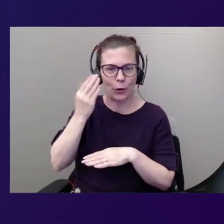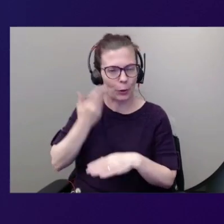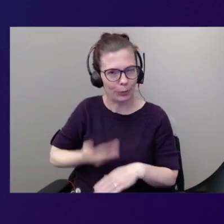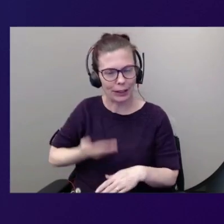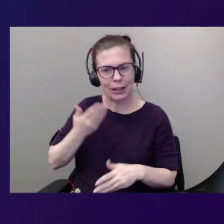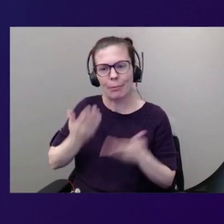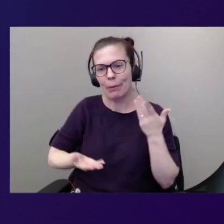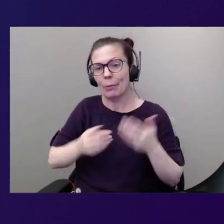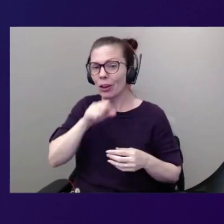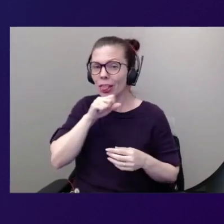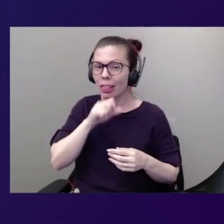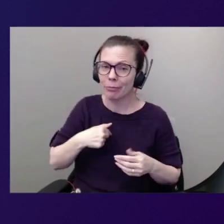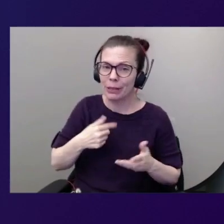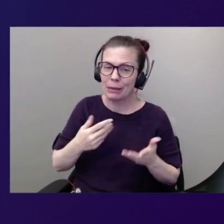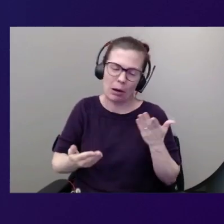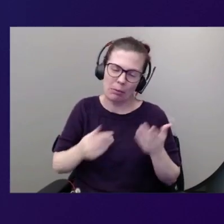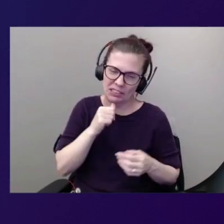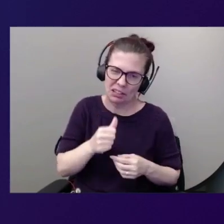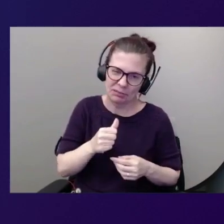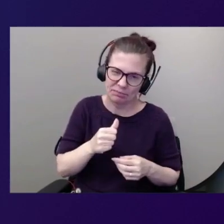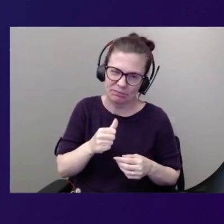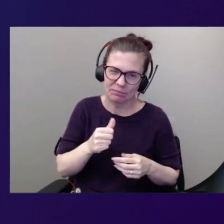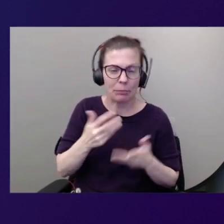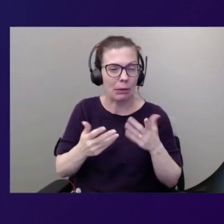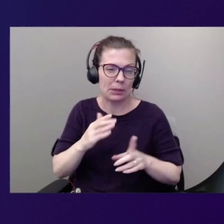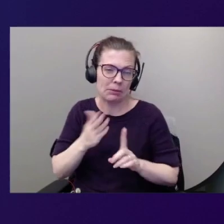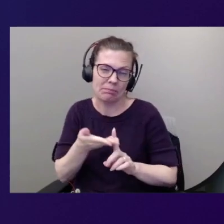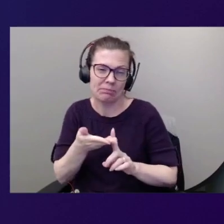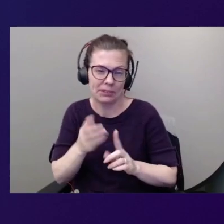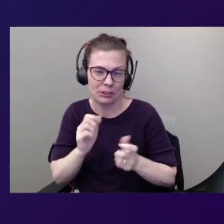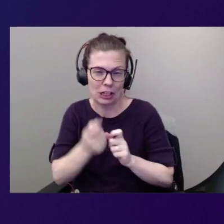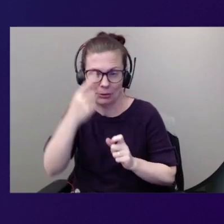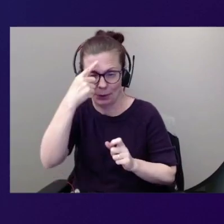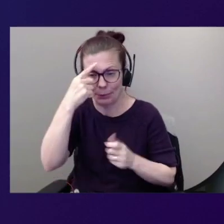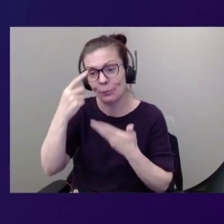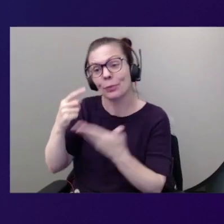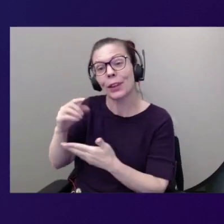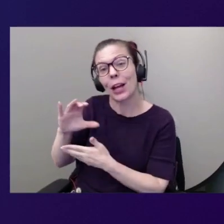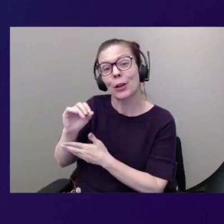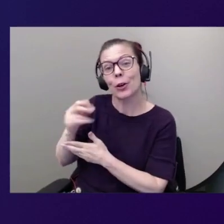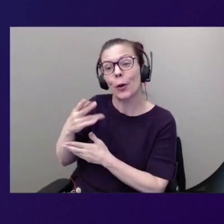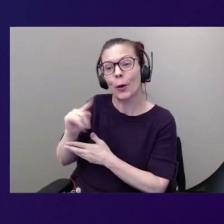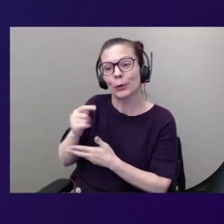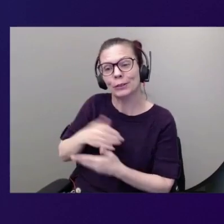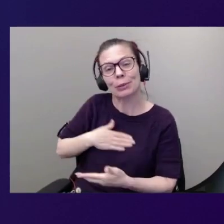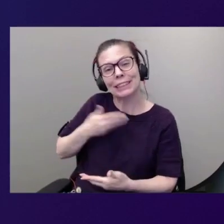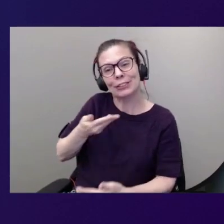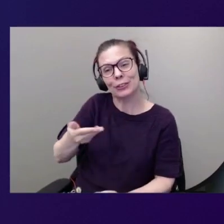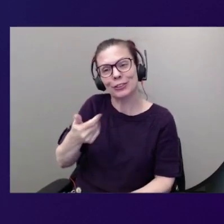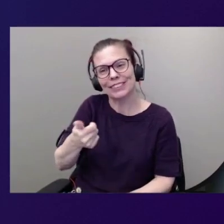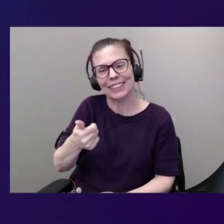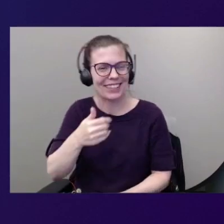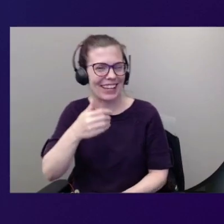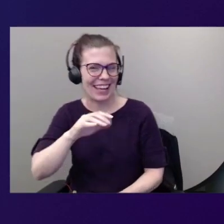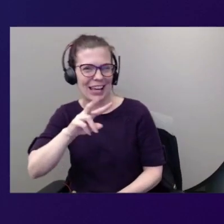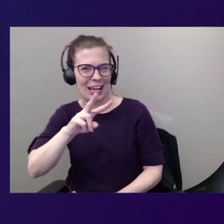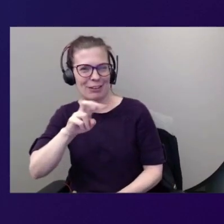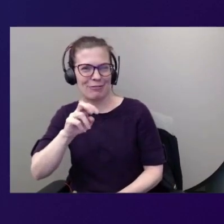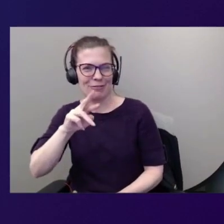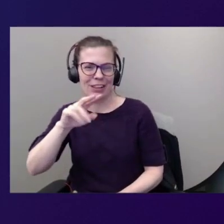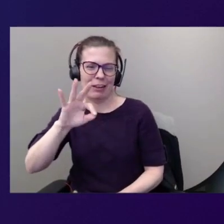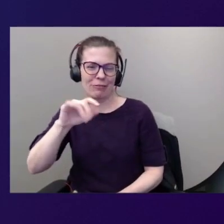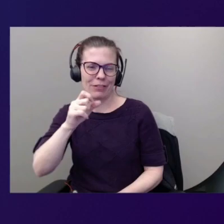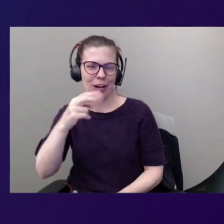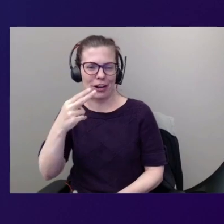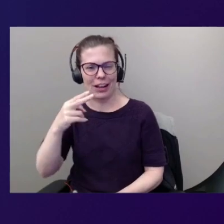not, but maybe we'll change that. I don't know. My co-host, please introduce yourself. My name is Farrah Campbell,